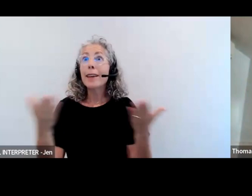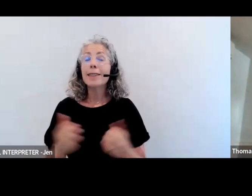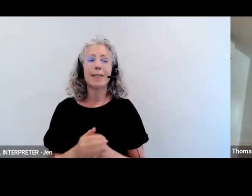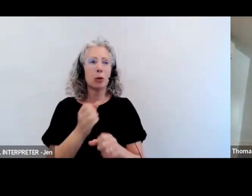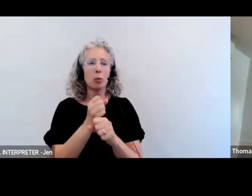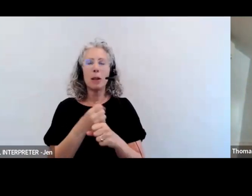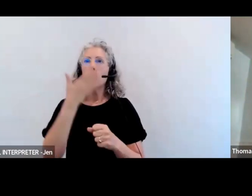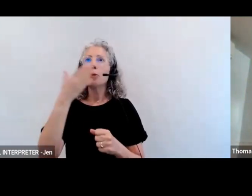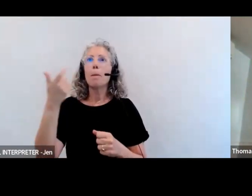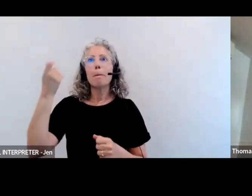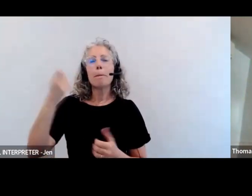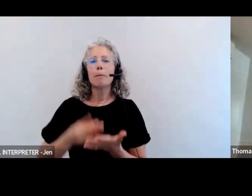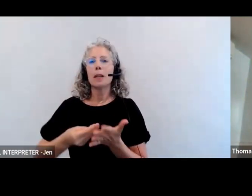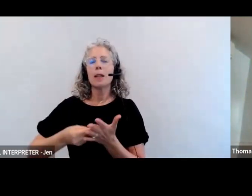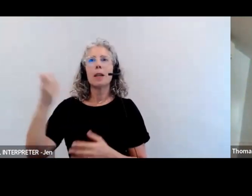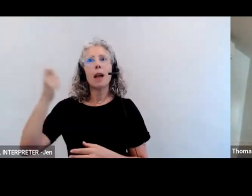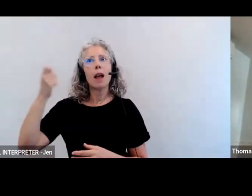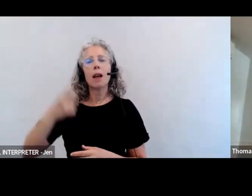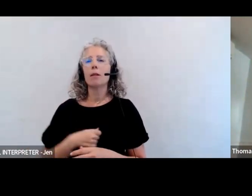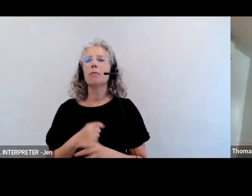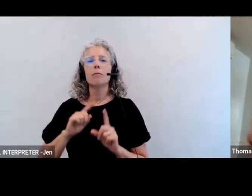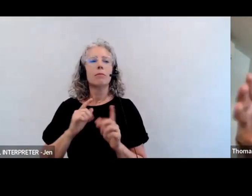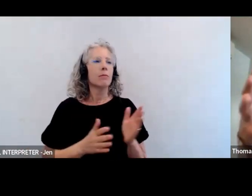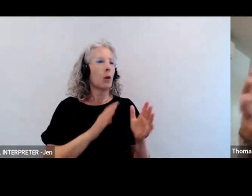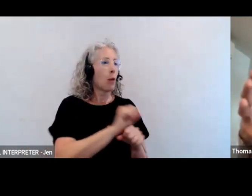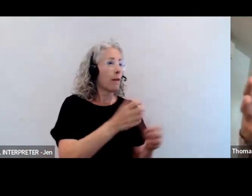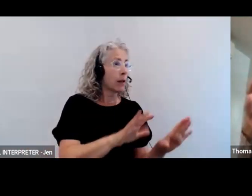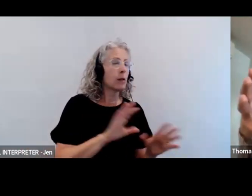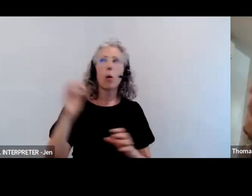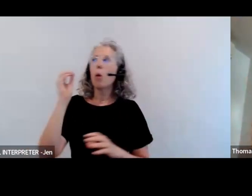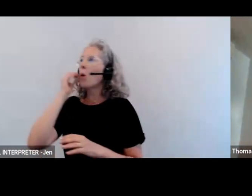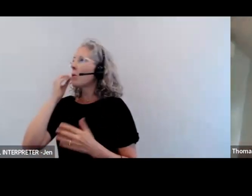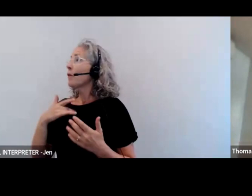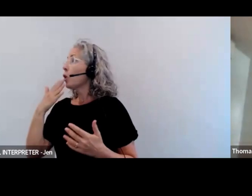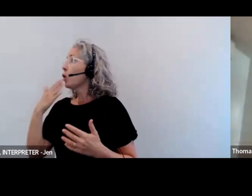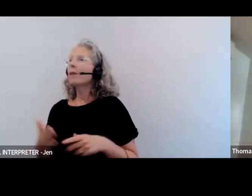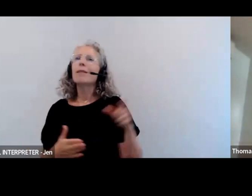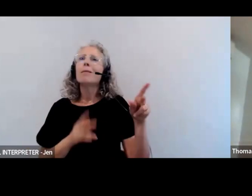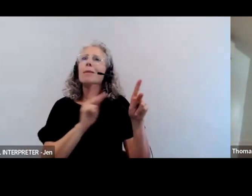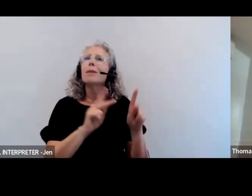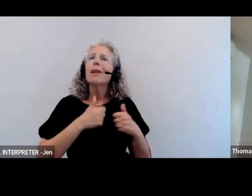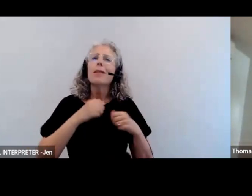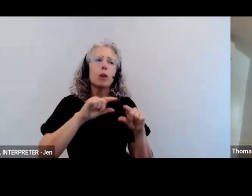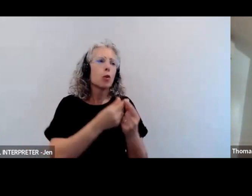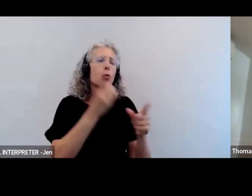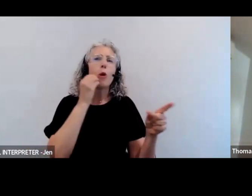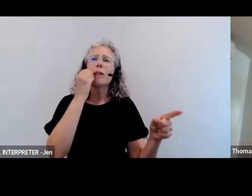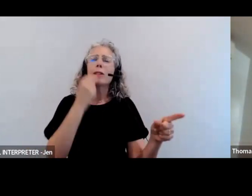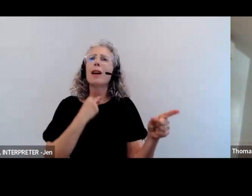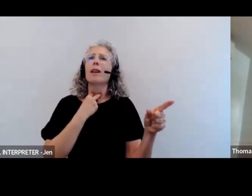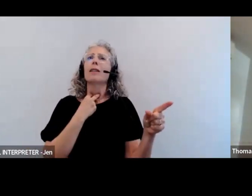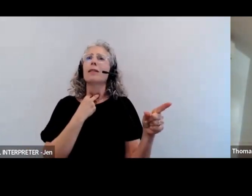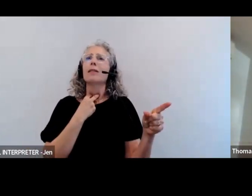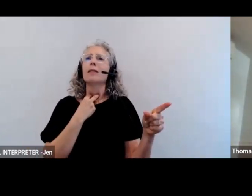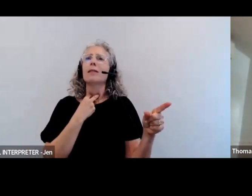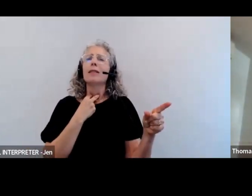decent salary, go home, you feel good about yourself. These people living in those group homes never get to go home to a safe place. It's